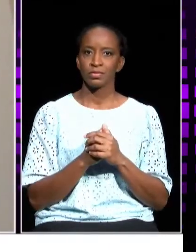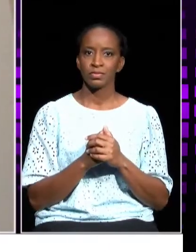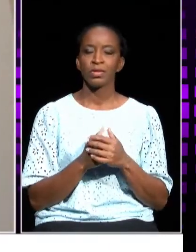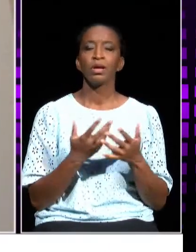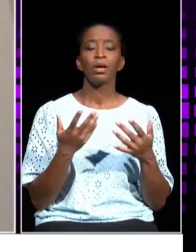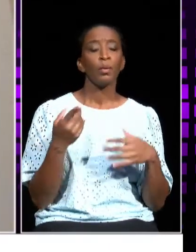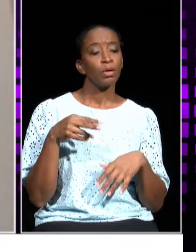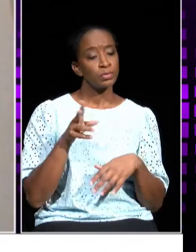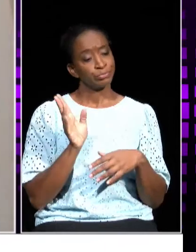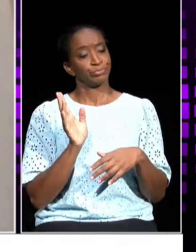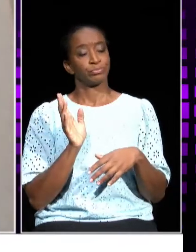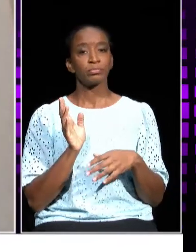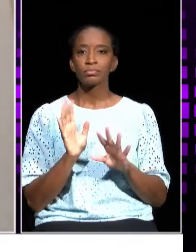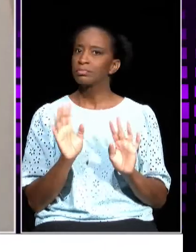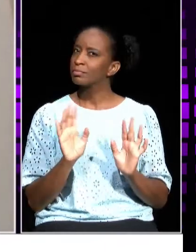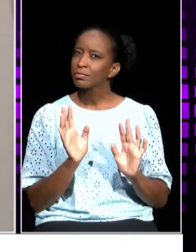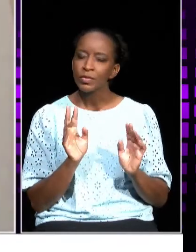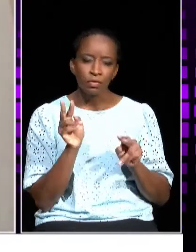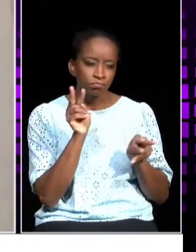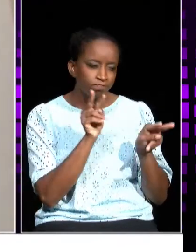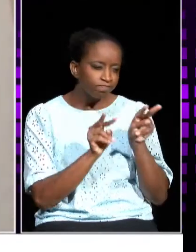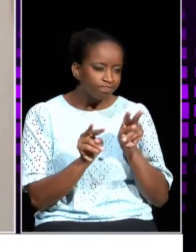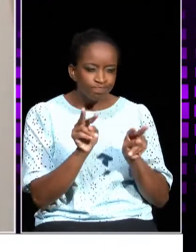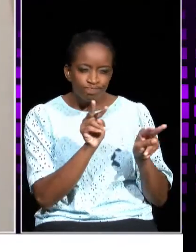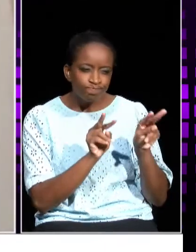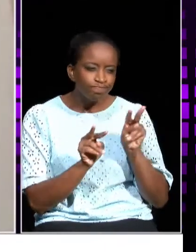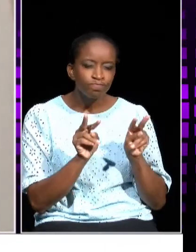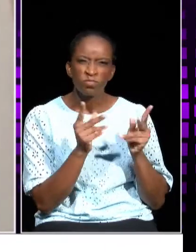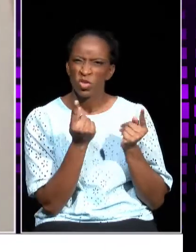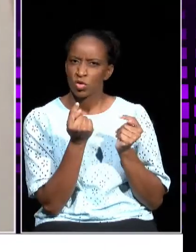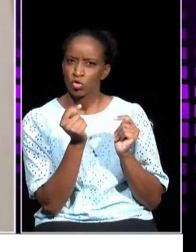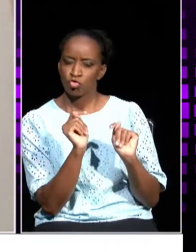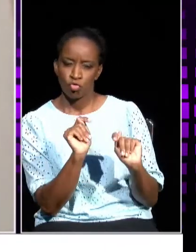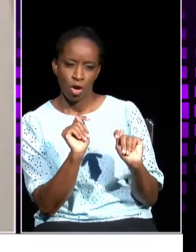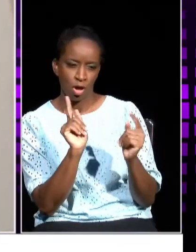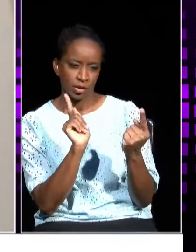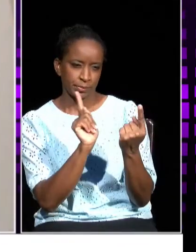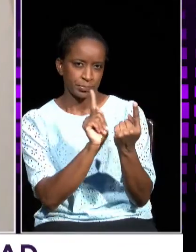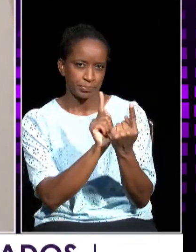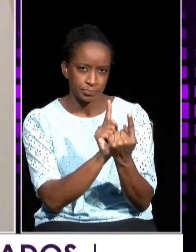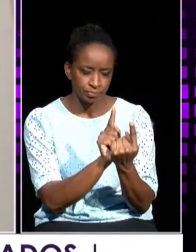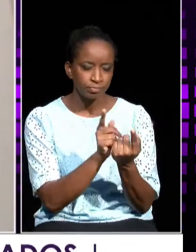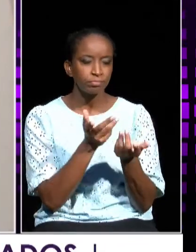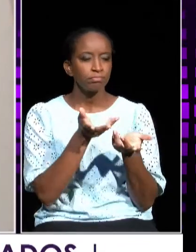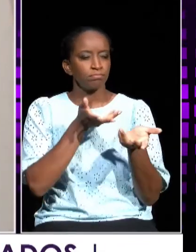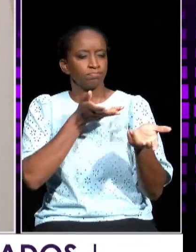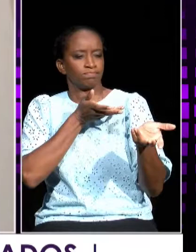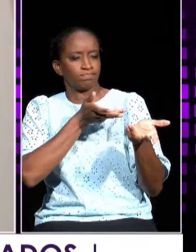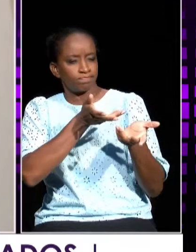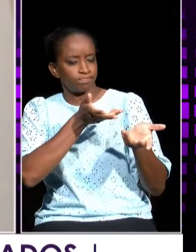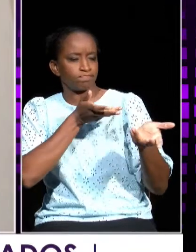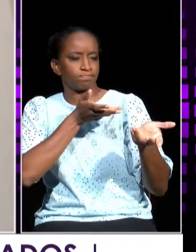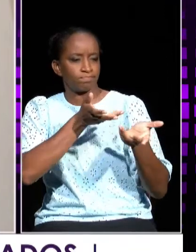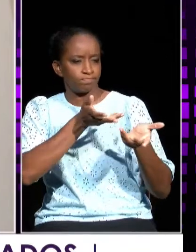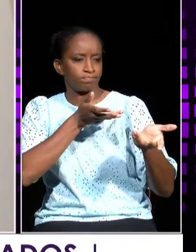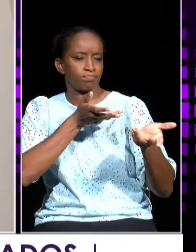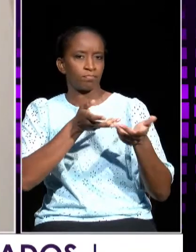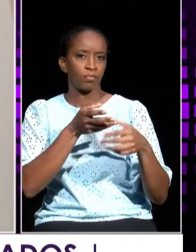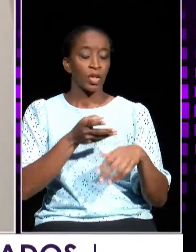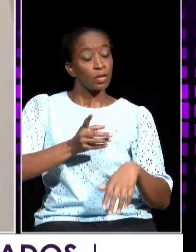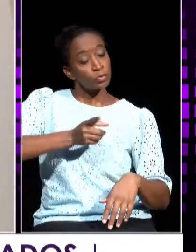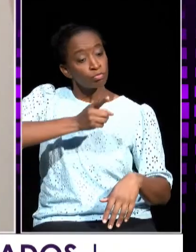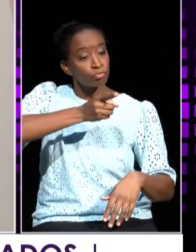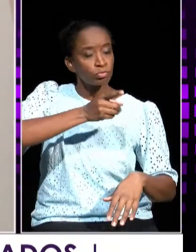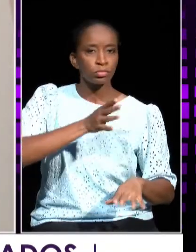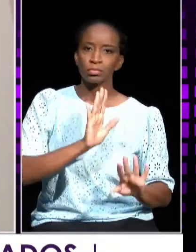and go where they are, talk with them on a real, and hear them out. And many